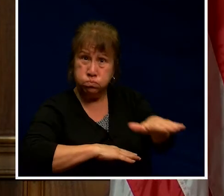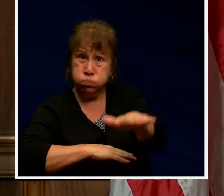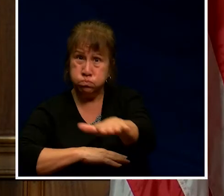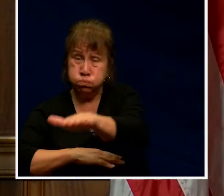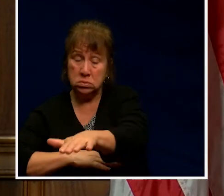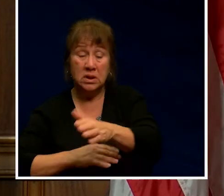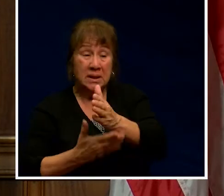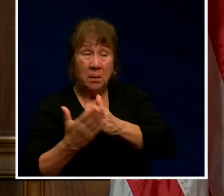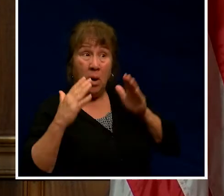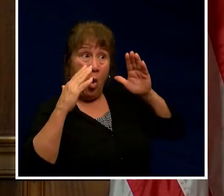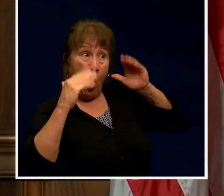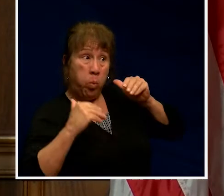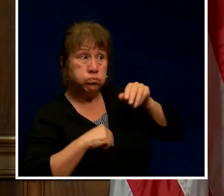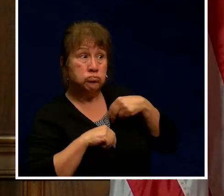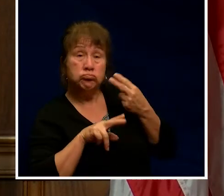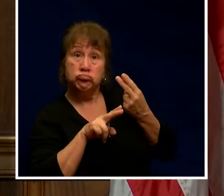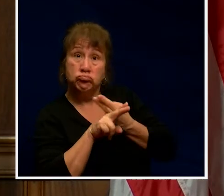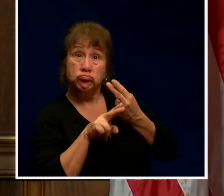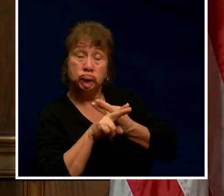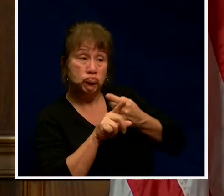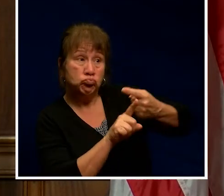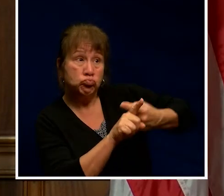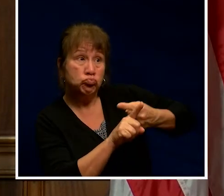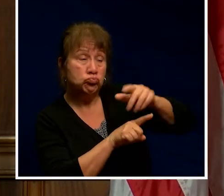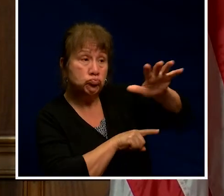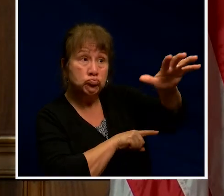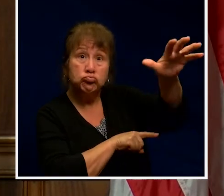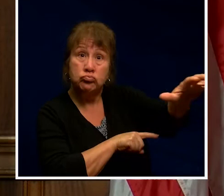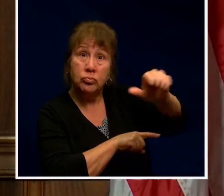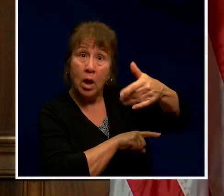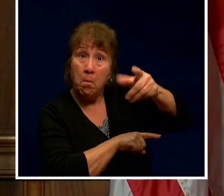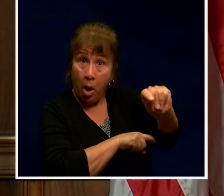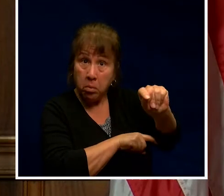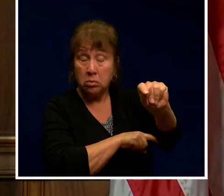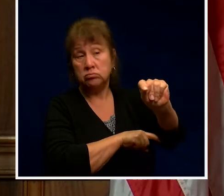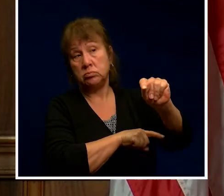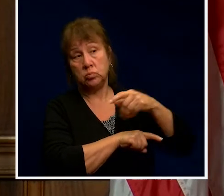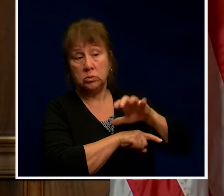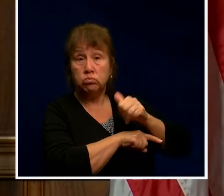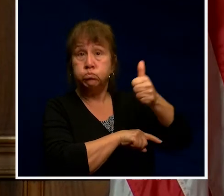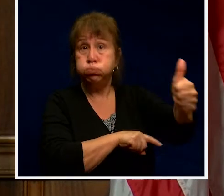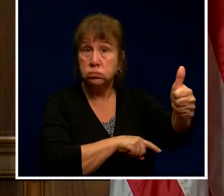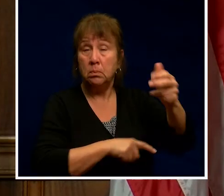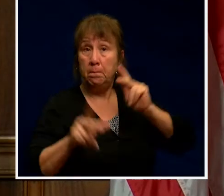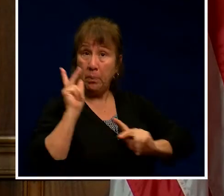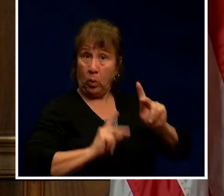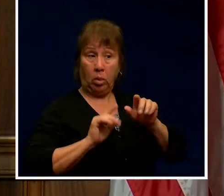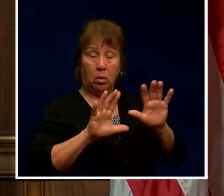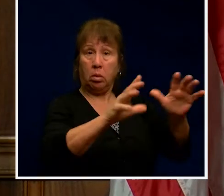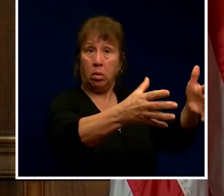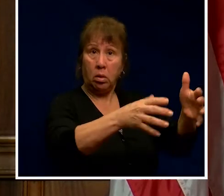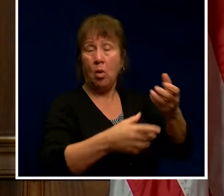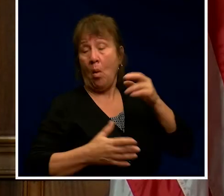we hope to be offset with apartments that we may be able to either lease and repair to put survivors in, or